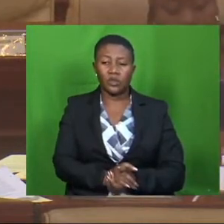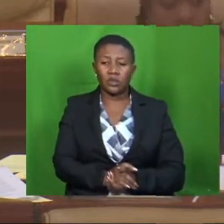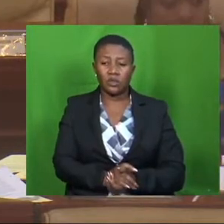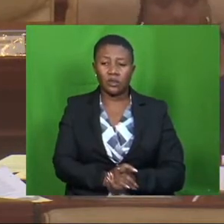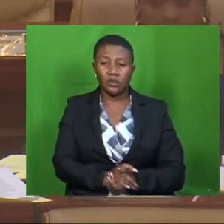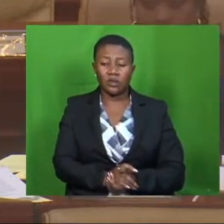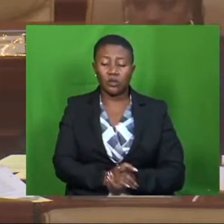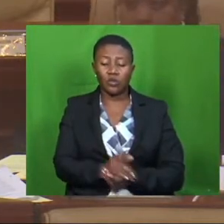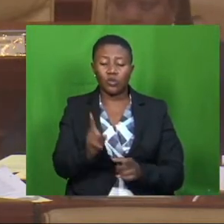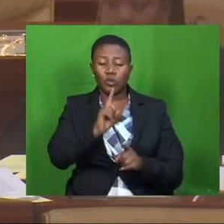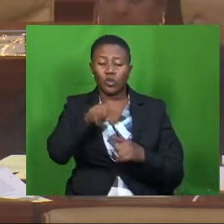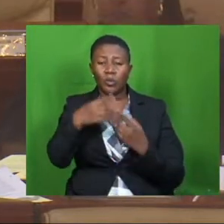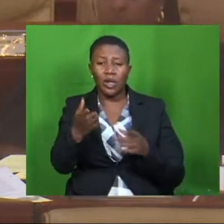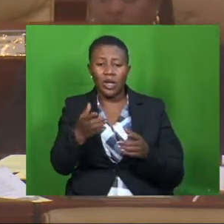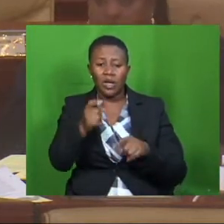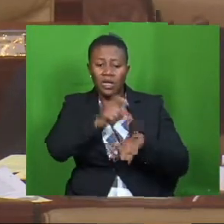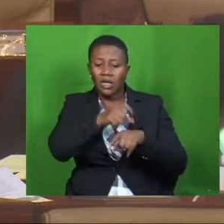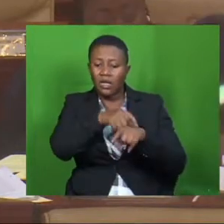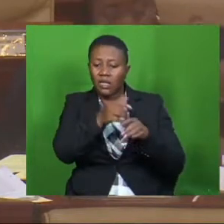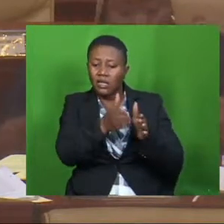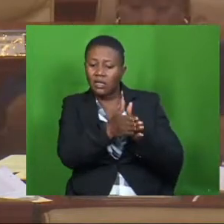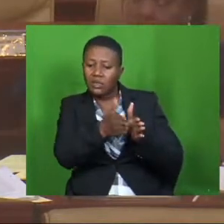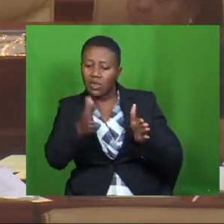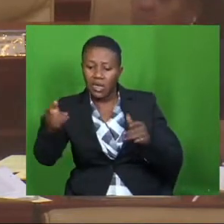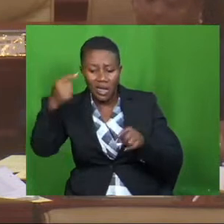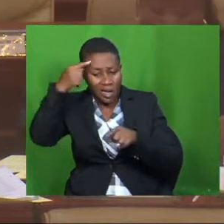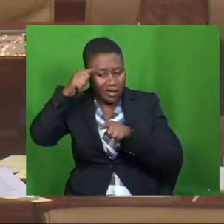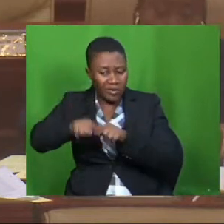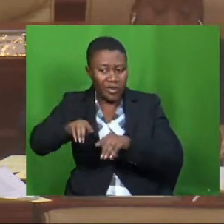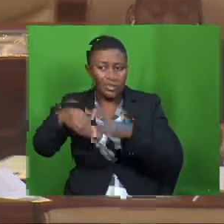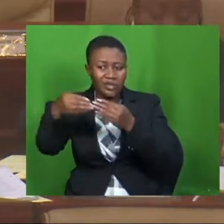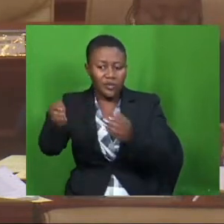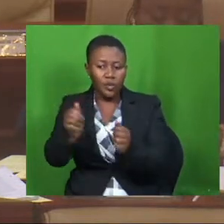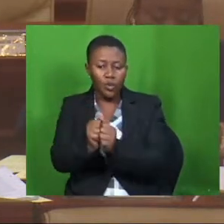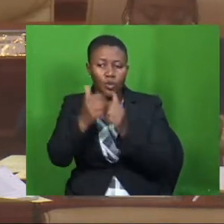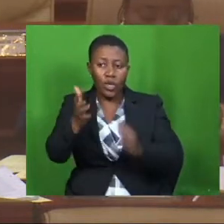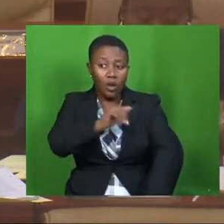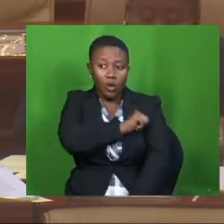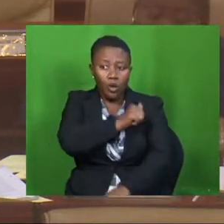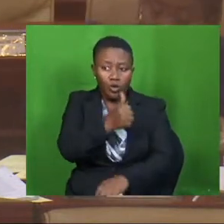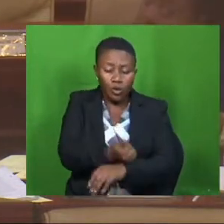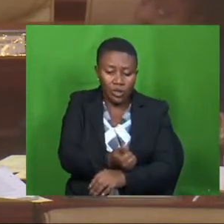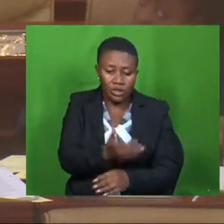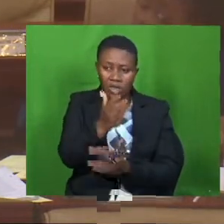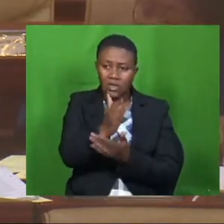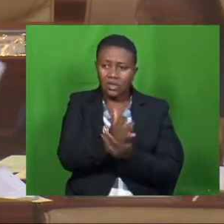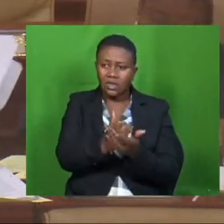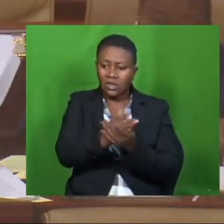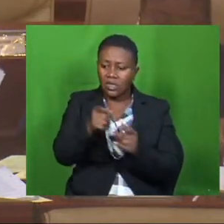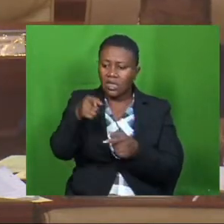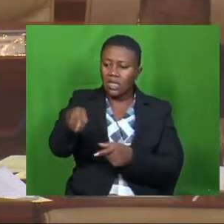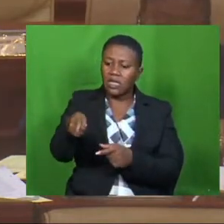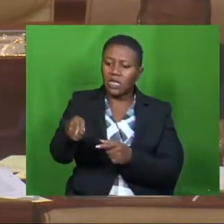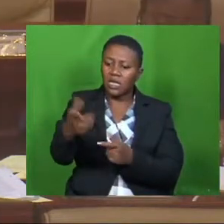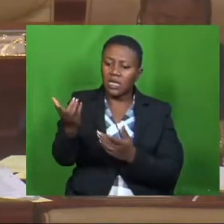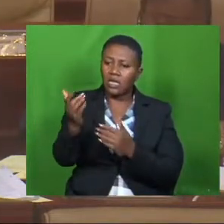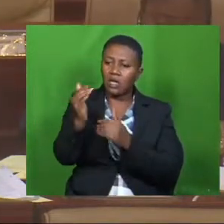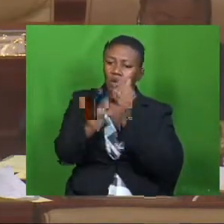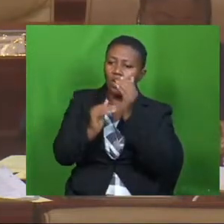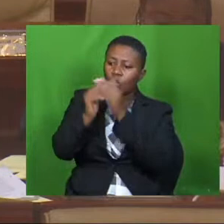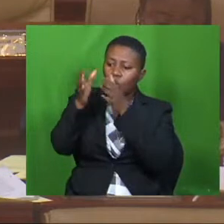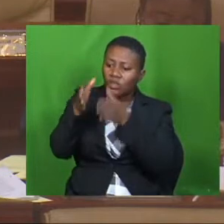Auditor General and the Public Accounts Committee is very, very important, since these amounts have been recovered by the two